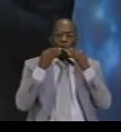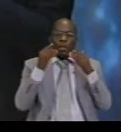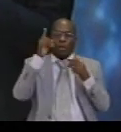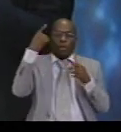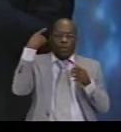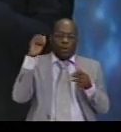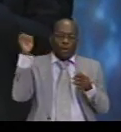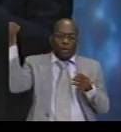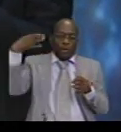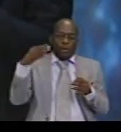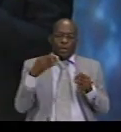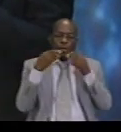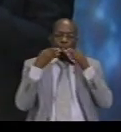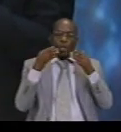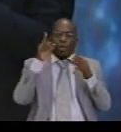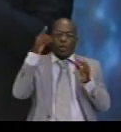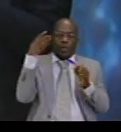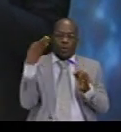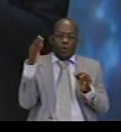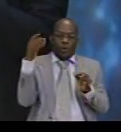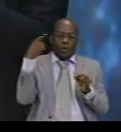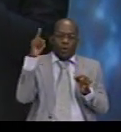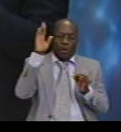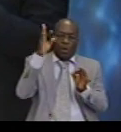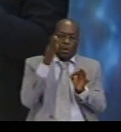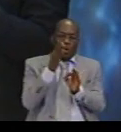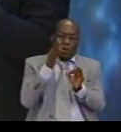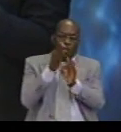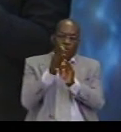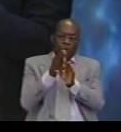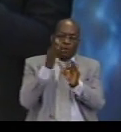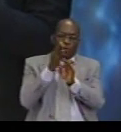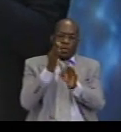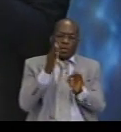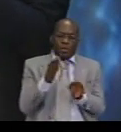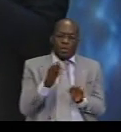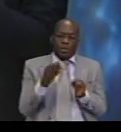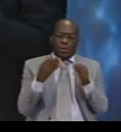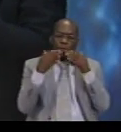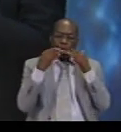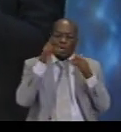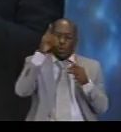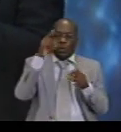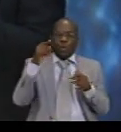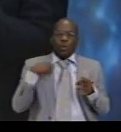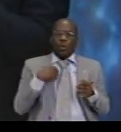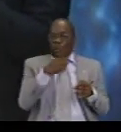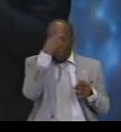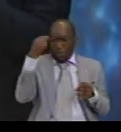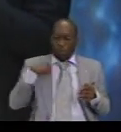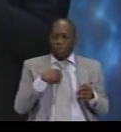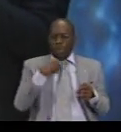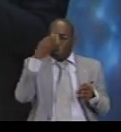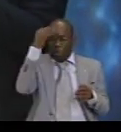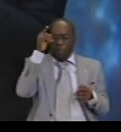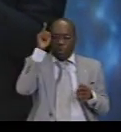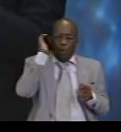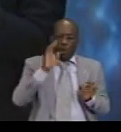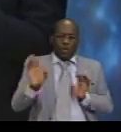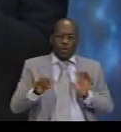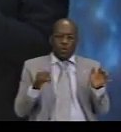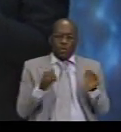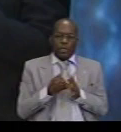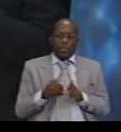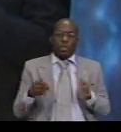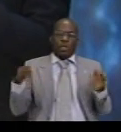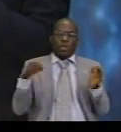Thank you for your faithfulness. We are confident that you will do it again today, more than what we are